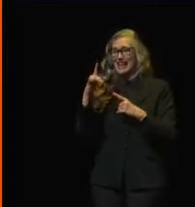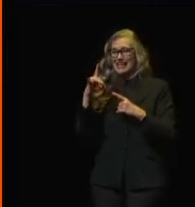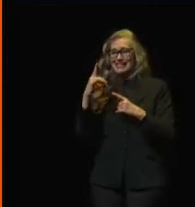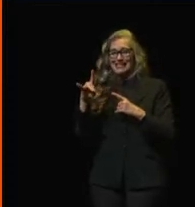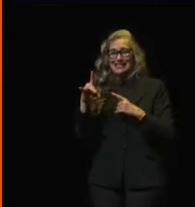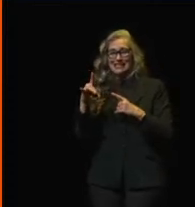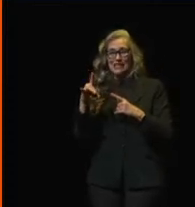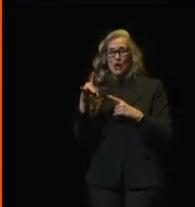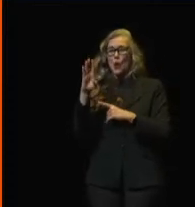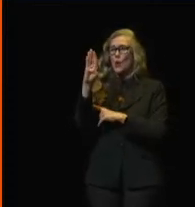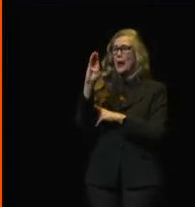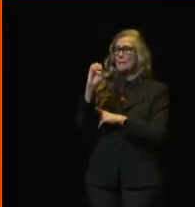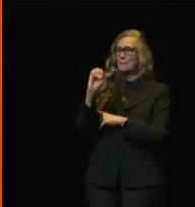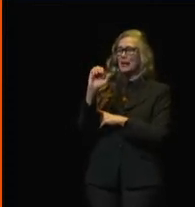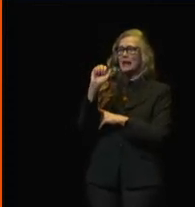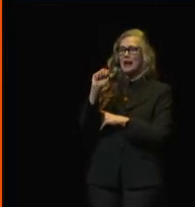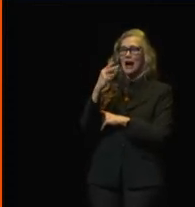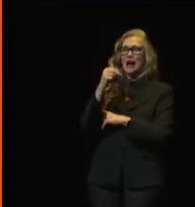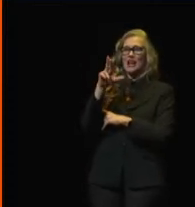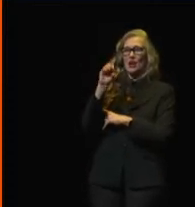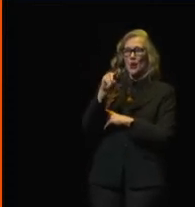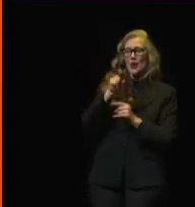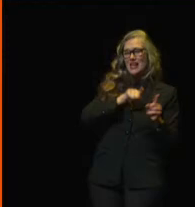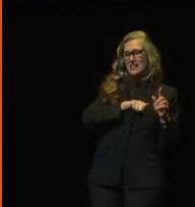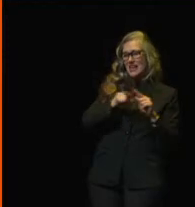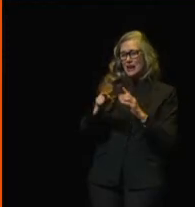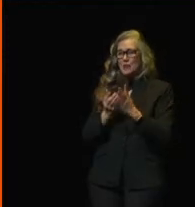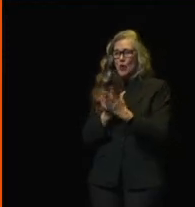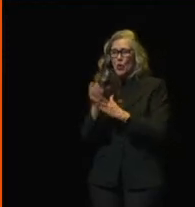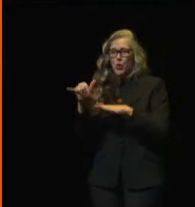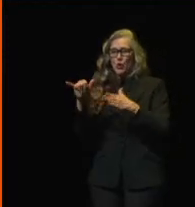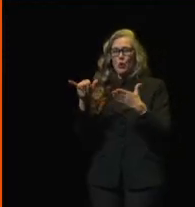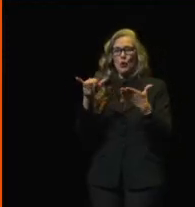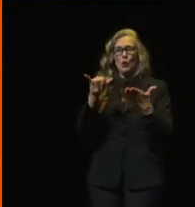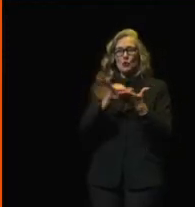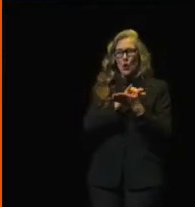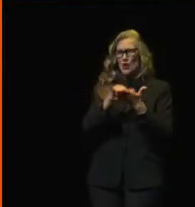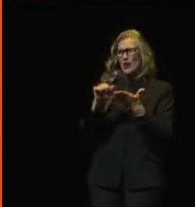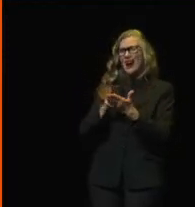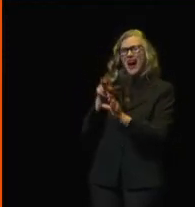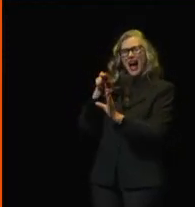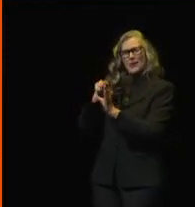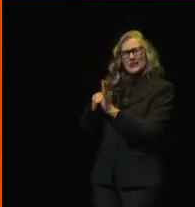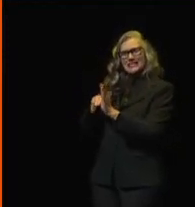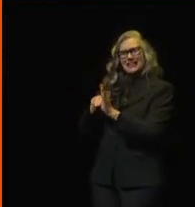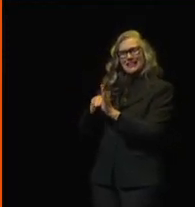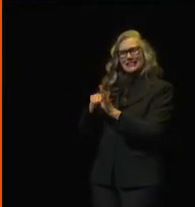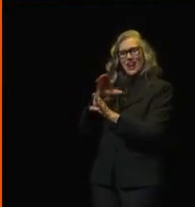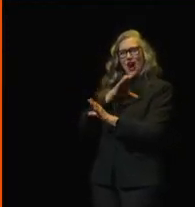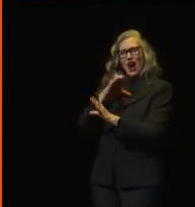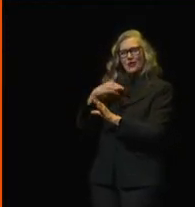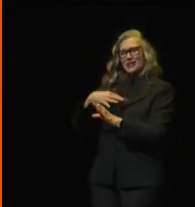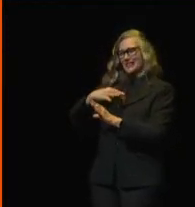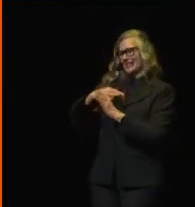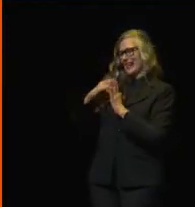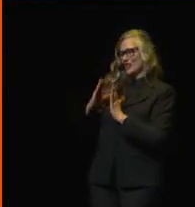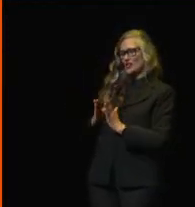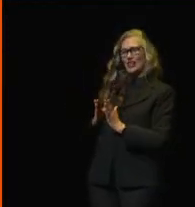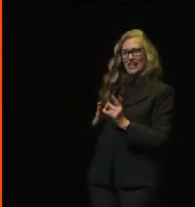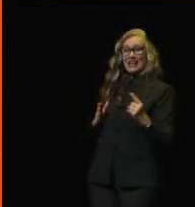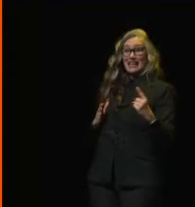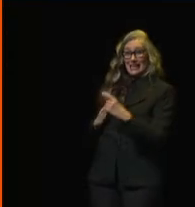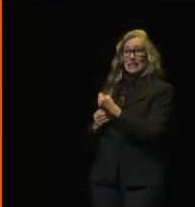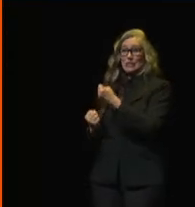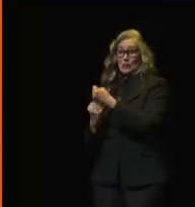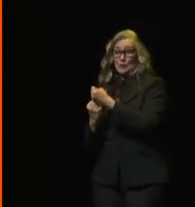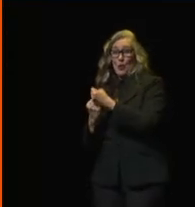York, Ady joined the town hall of an insurgent congressional candidate who, unlike most of the rest of the world, he had supported in her primary, and